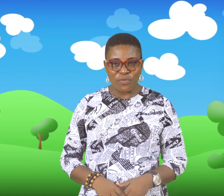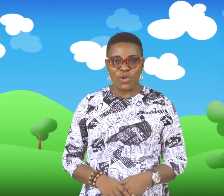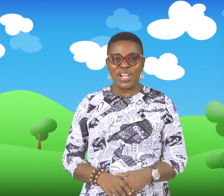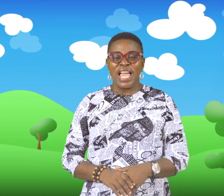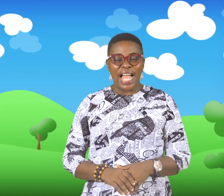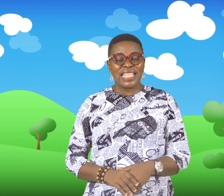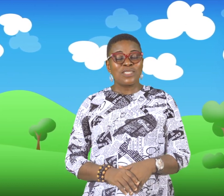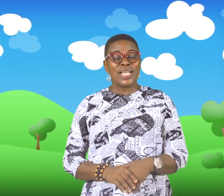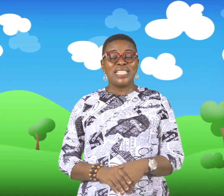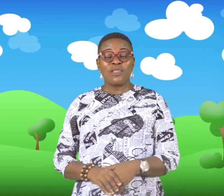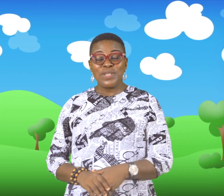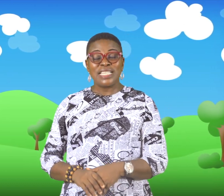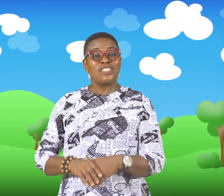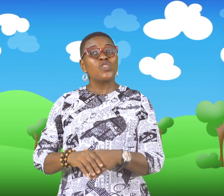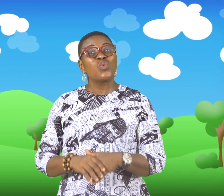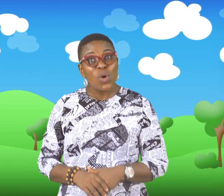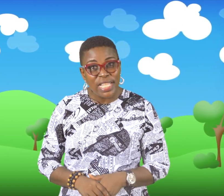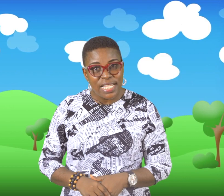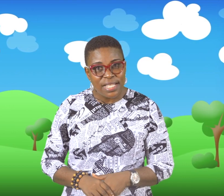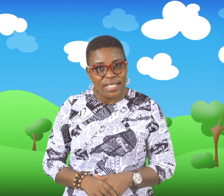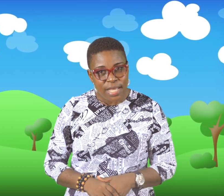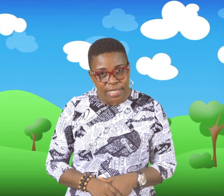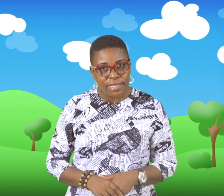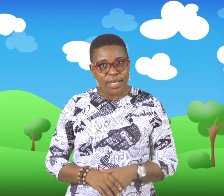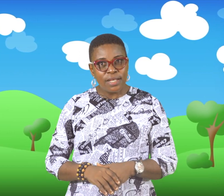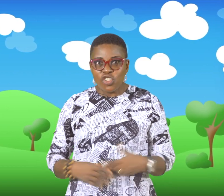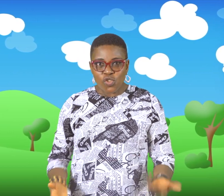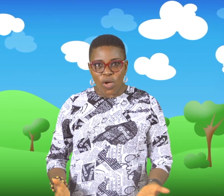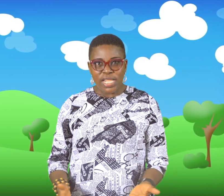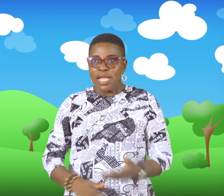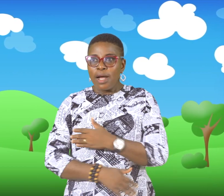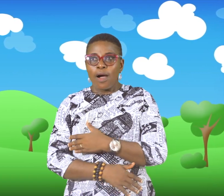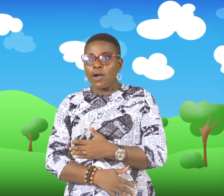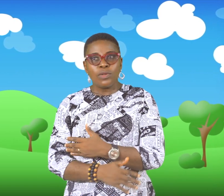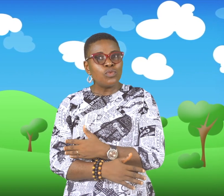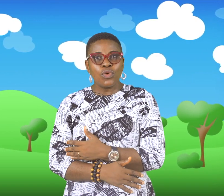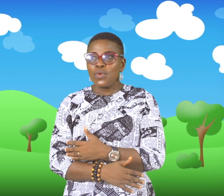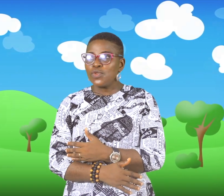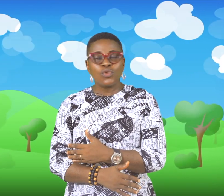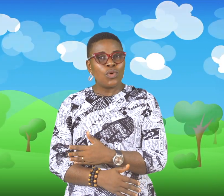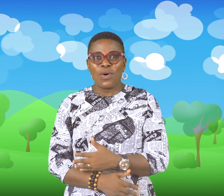the word of God. And that's why the topic says surely. Yes, surely.